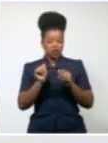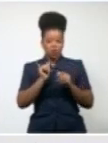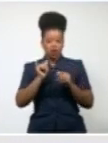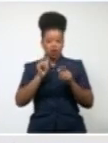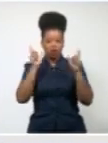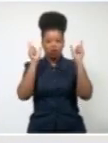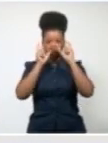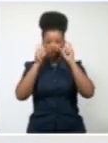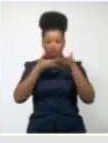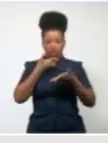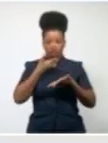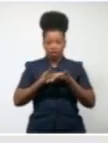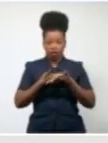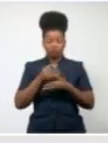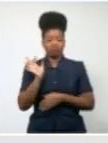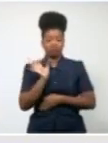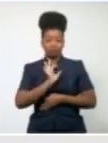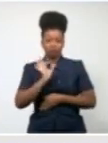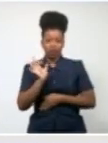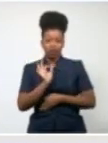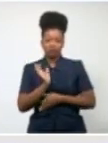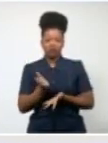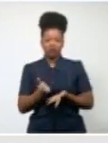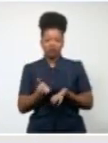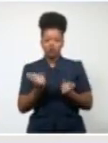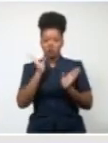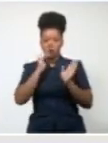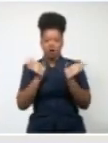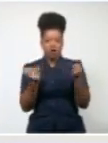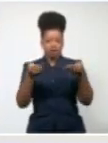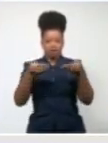figures that show that the